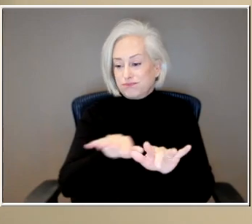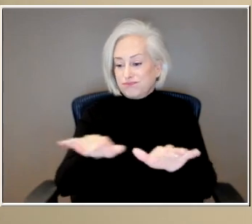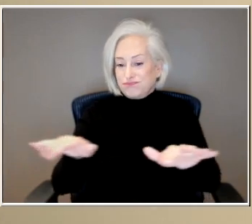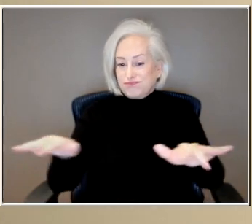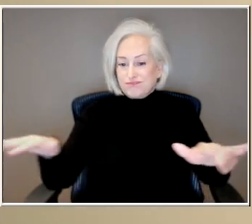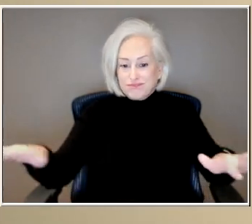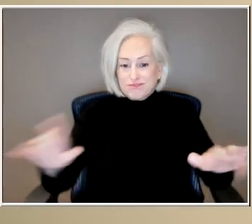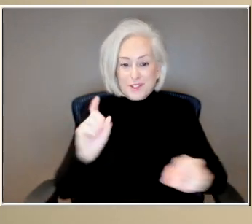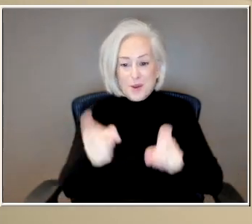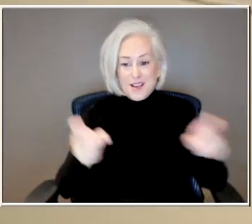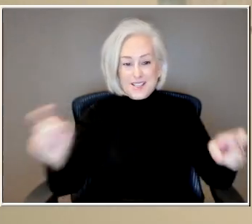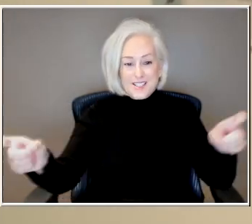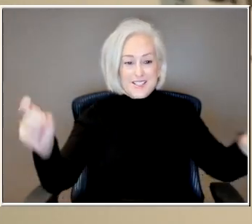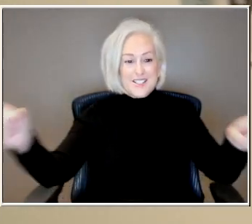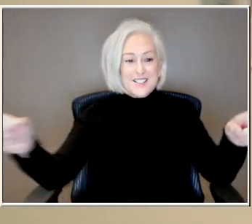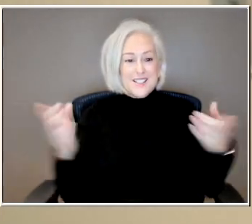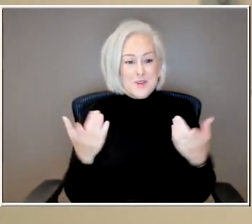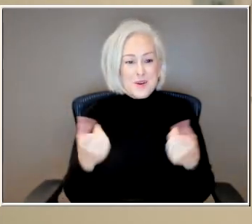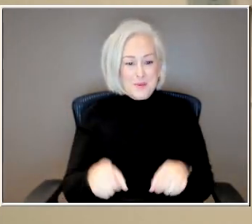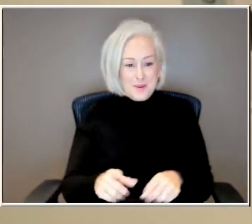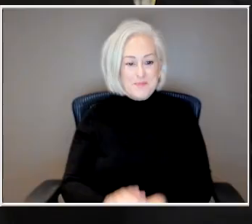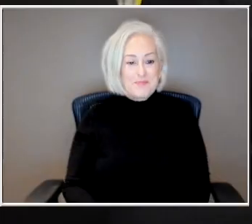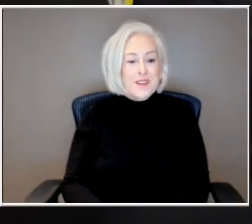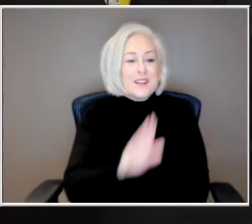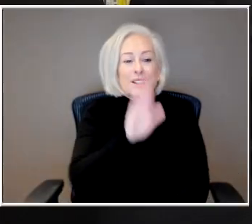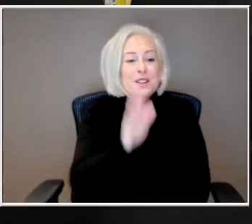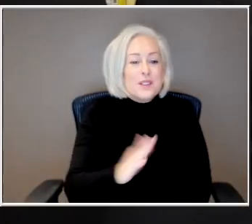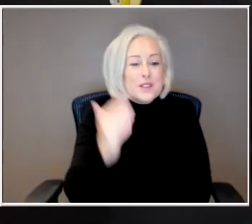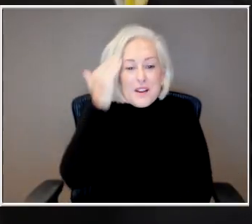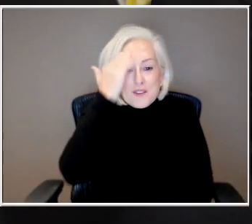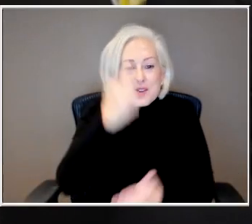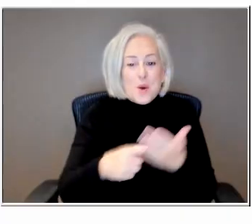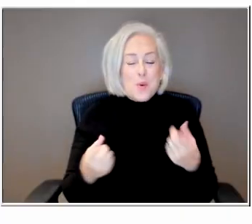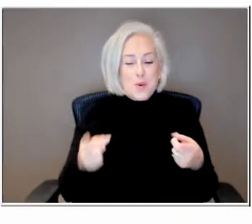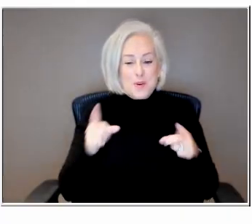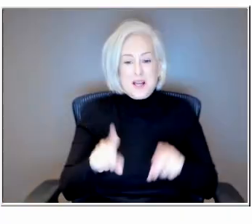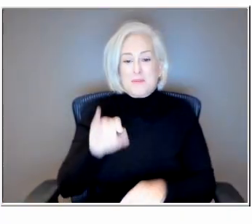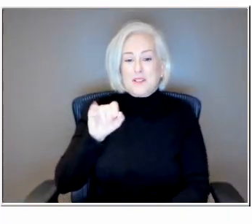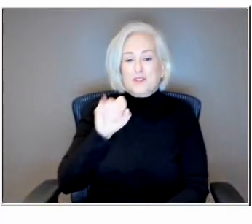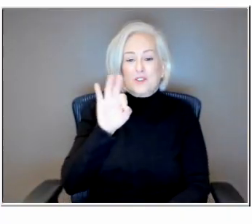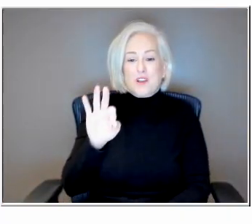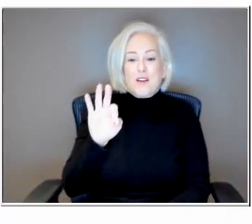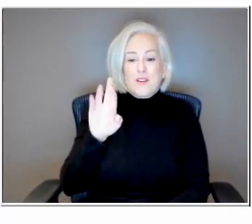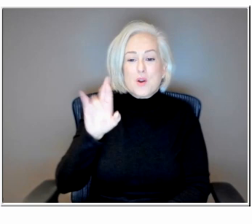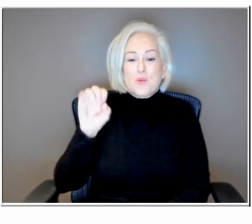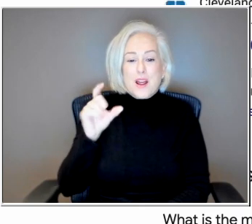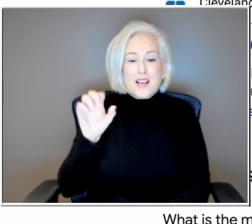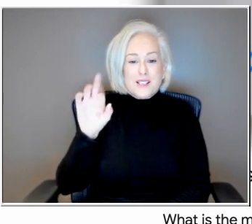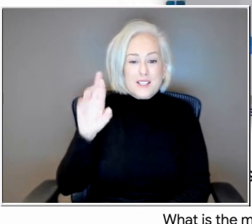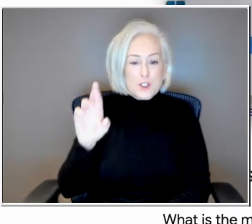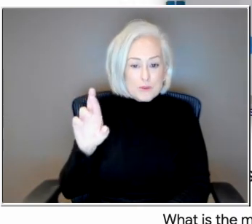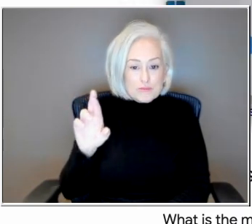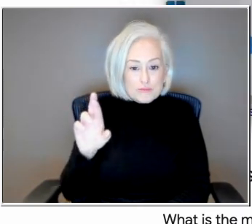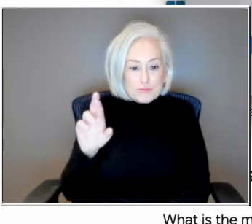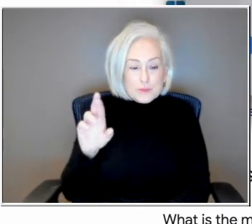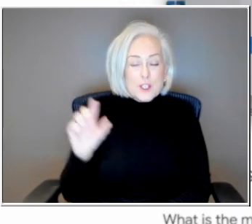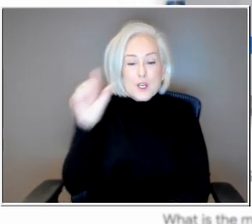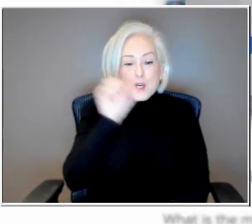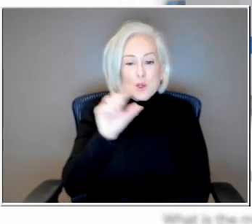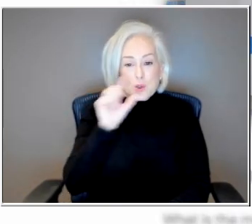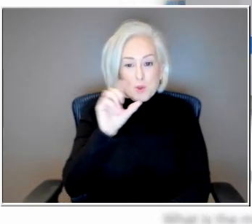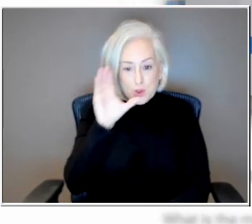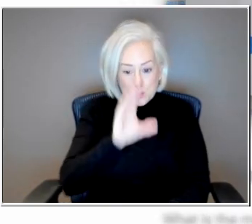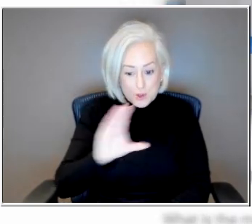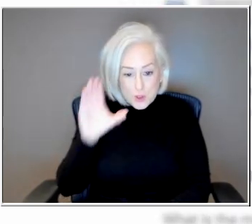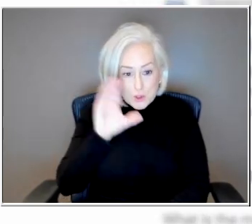You never know what will change the course of your life. For Jeff Reisinger, it was a Google search and then a pop-up